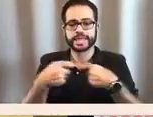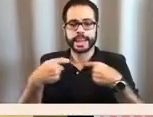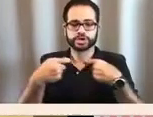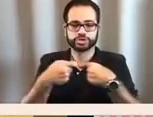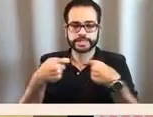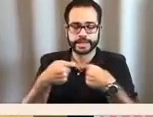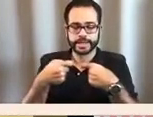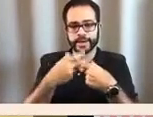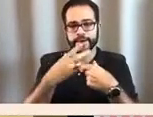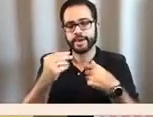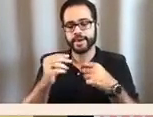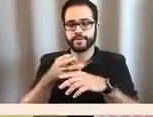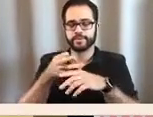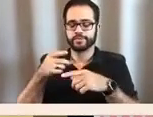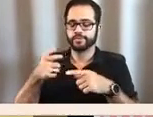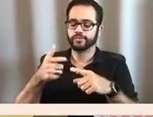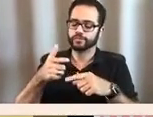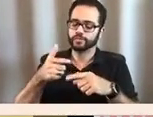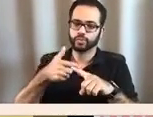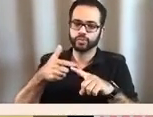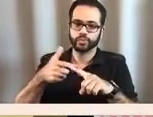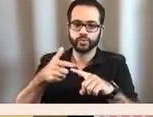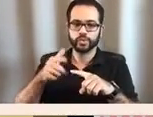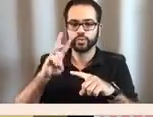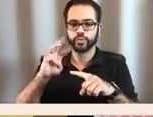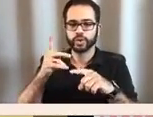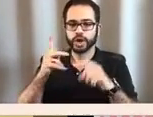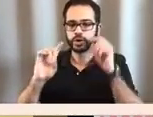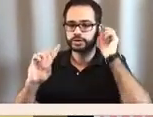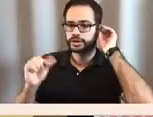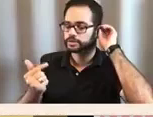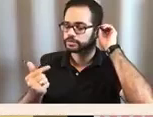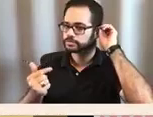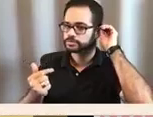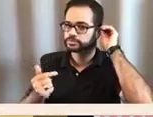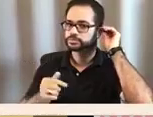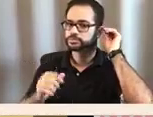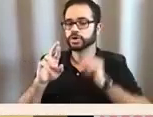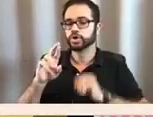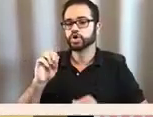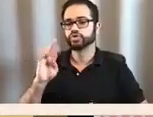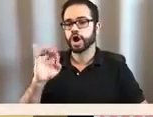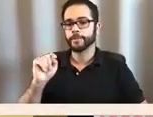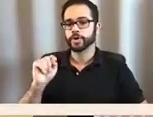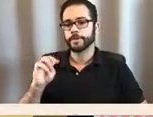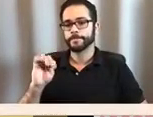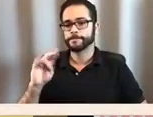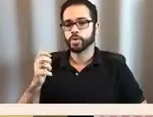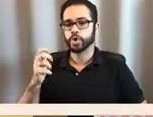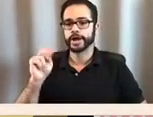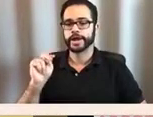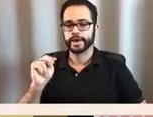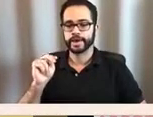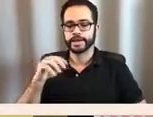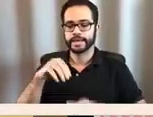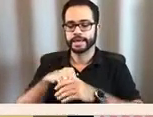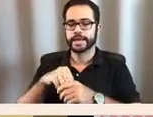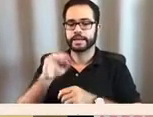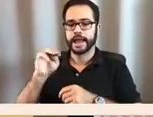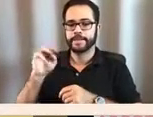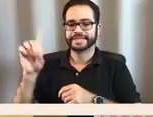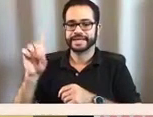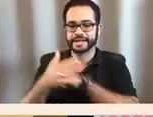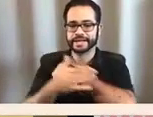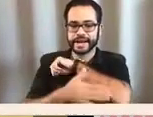electricity and welding. Robert Morgan Education Center and Technical College in Miami-Dade